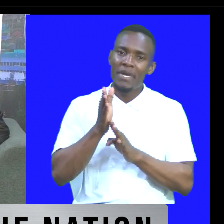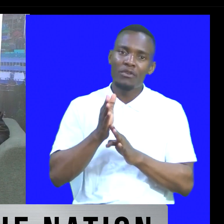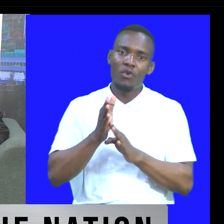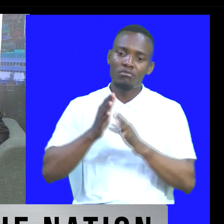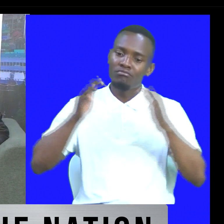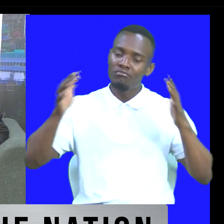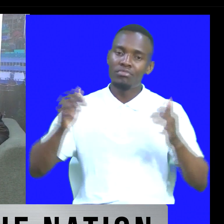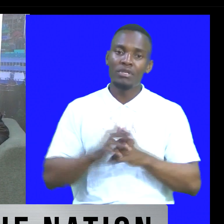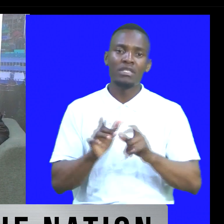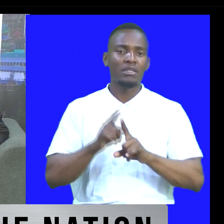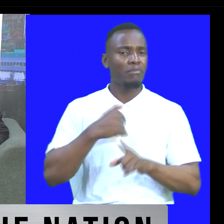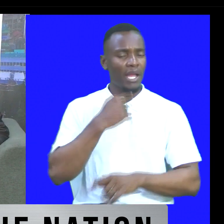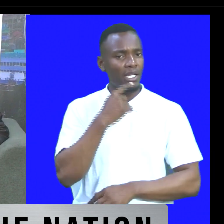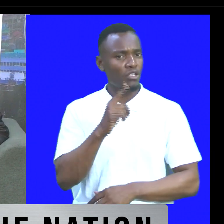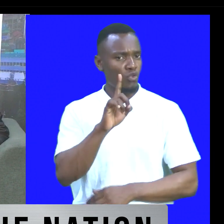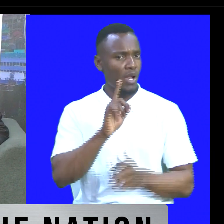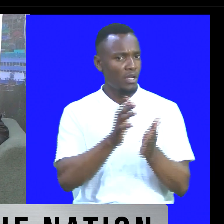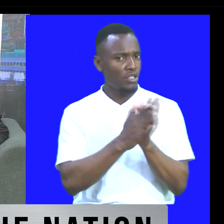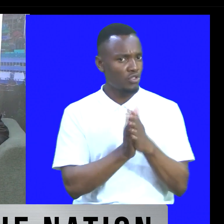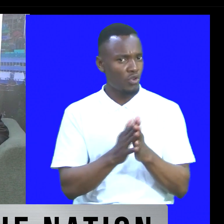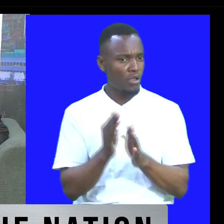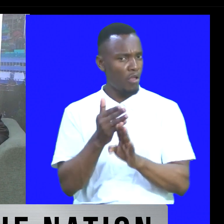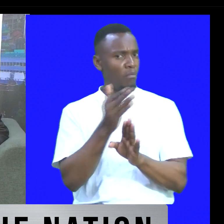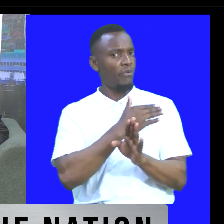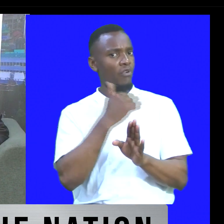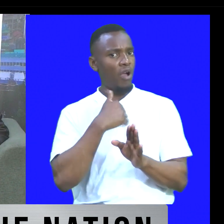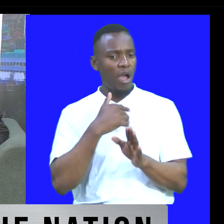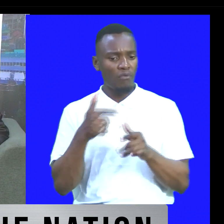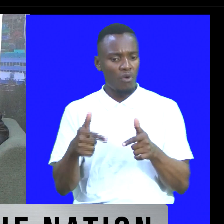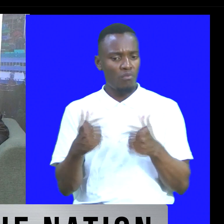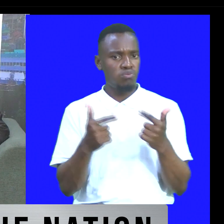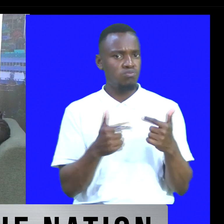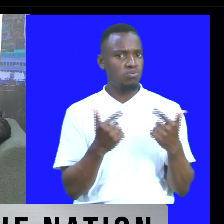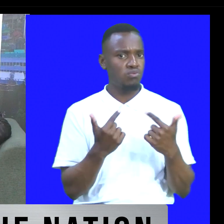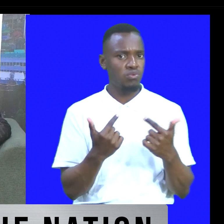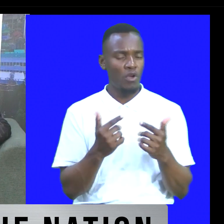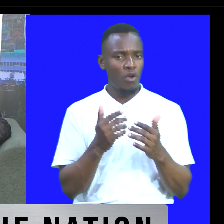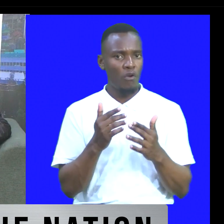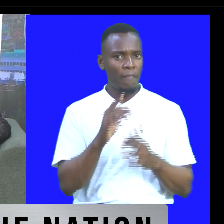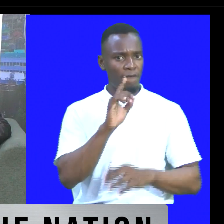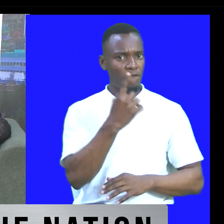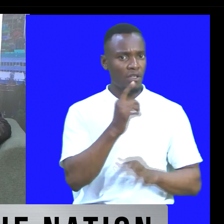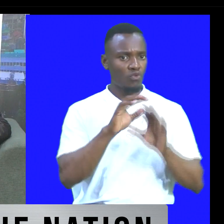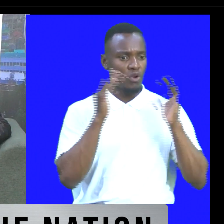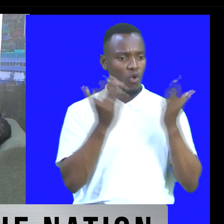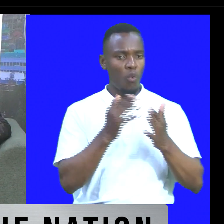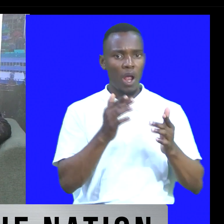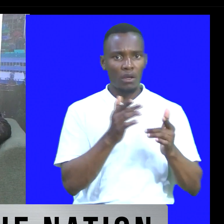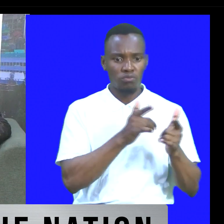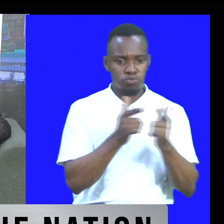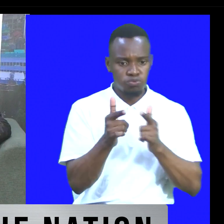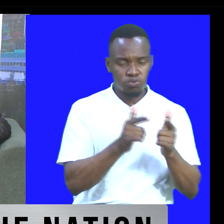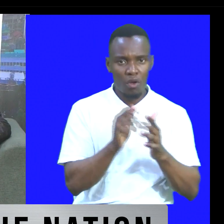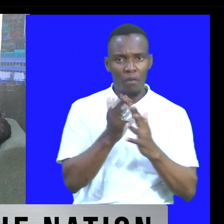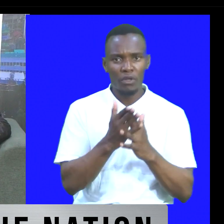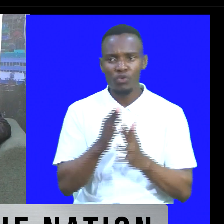about sports that happened. There was war between of course, the First World War between Russia. This was